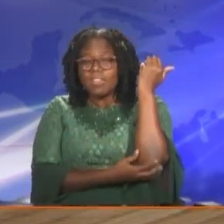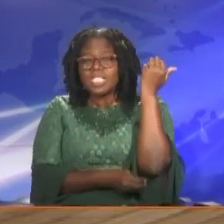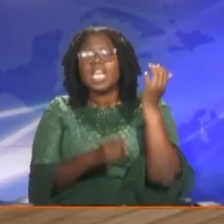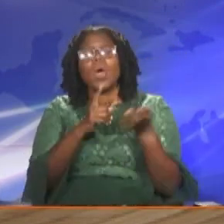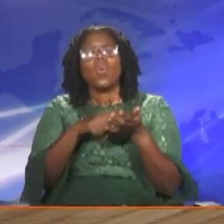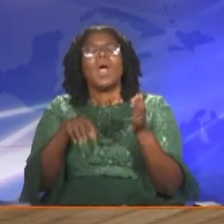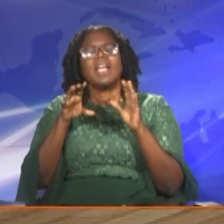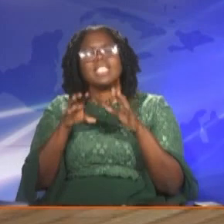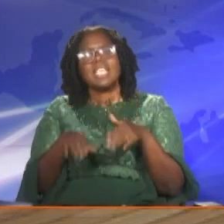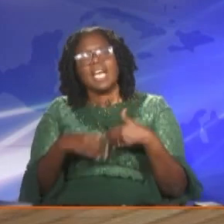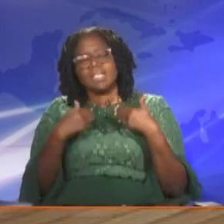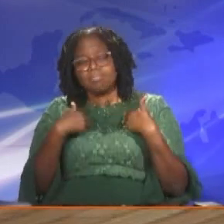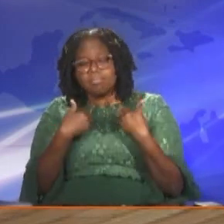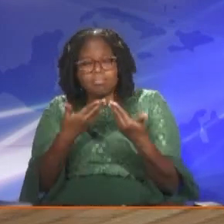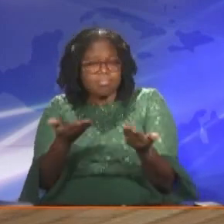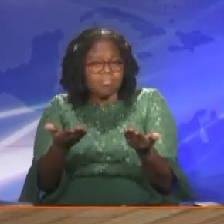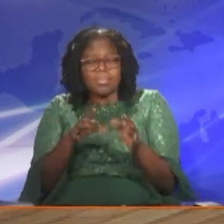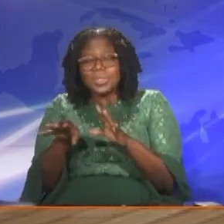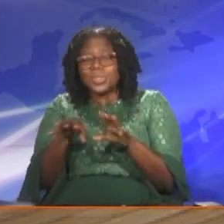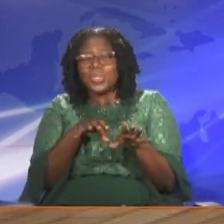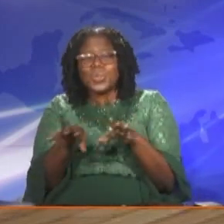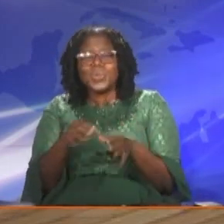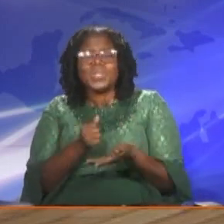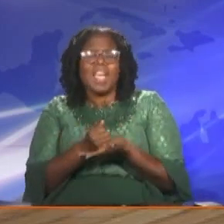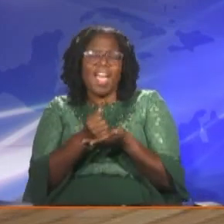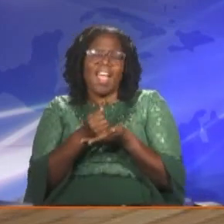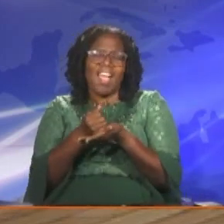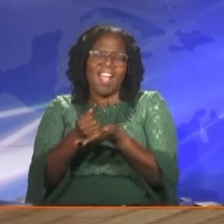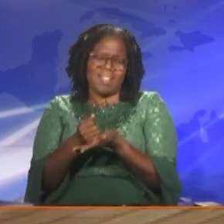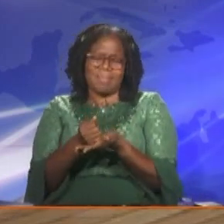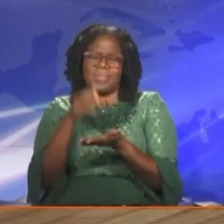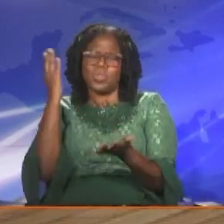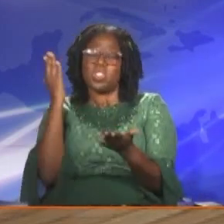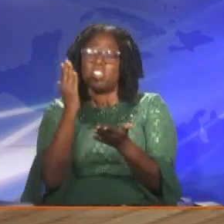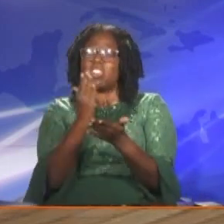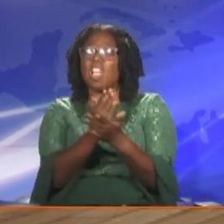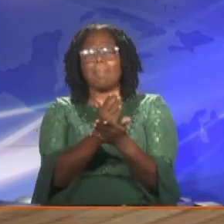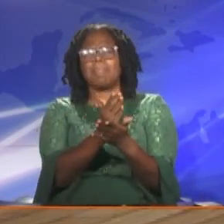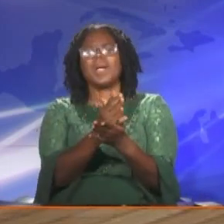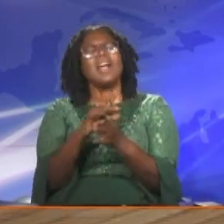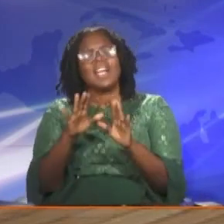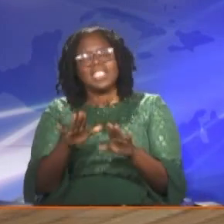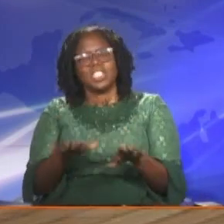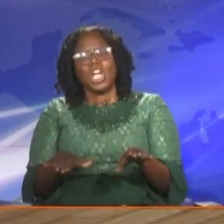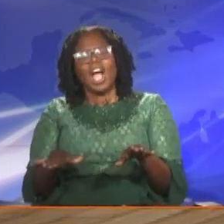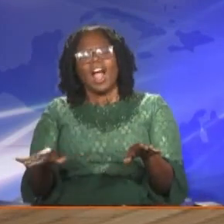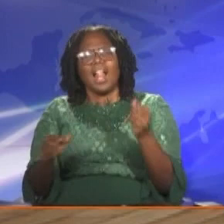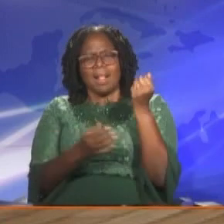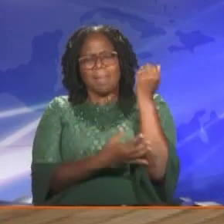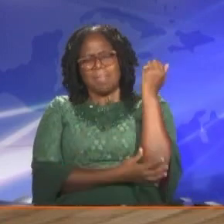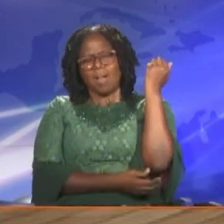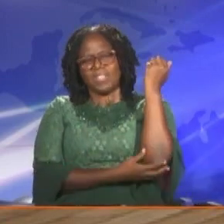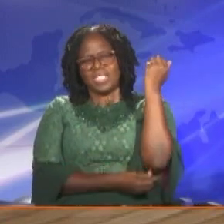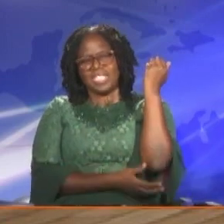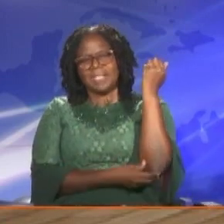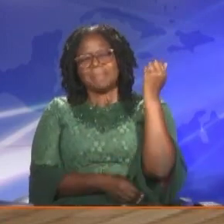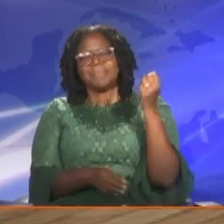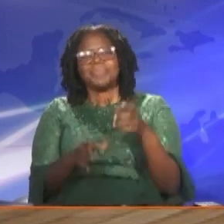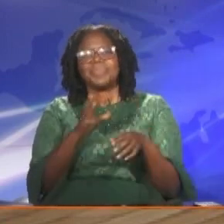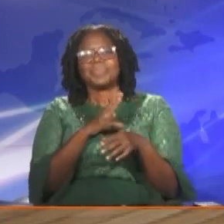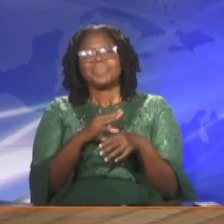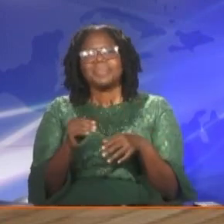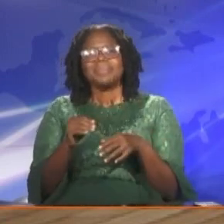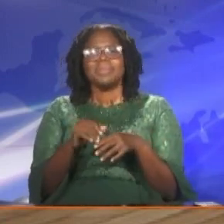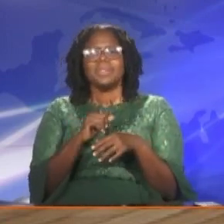as an individual can do to aid, to prevent child poverty, as well as how we can enforce, not